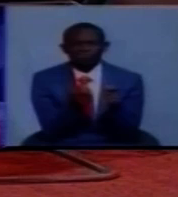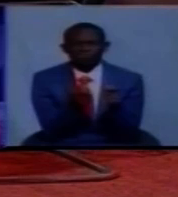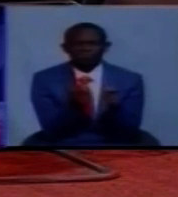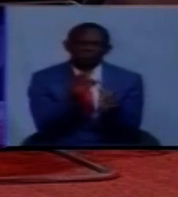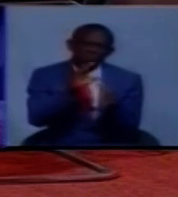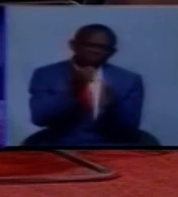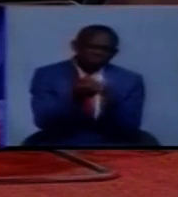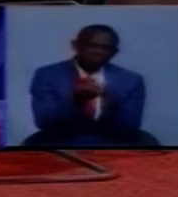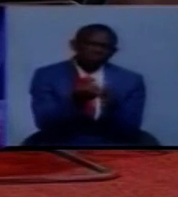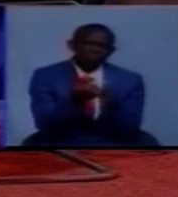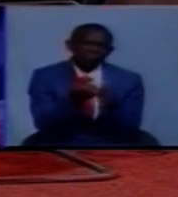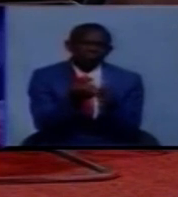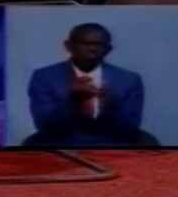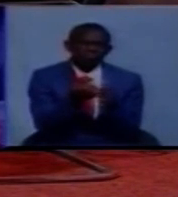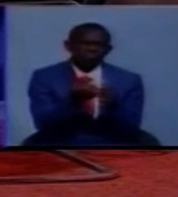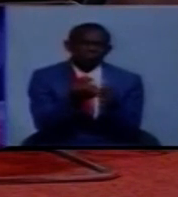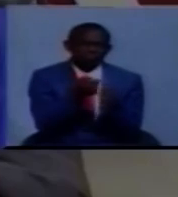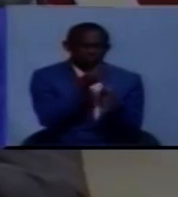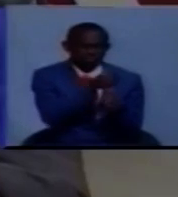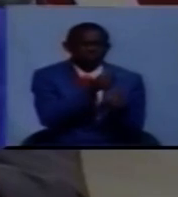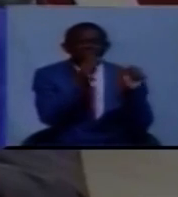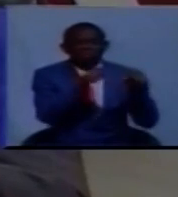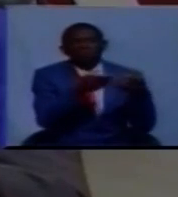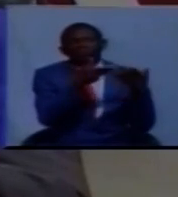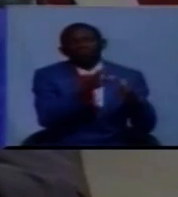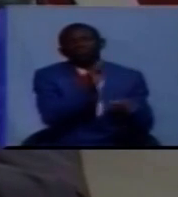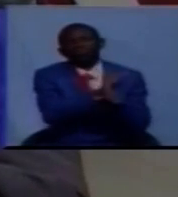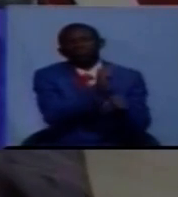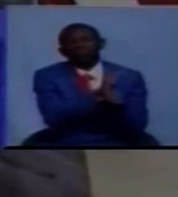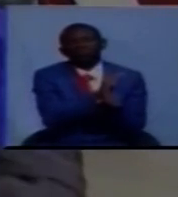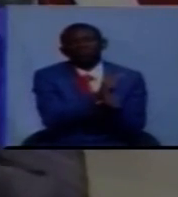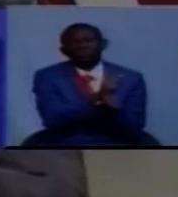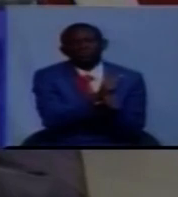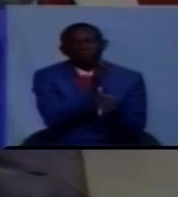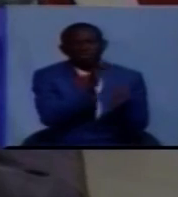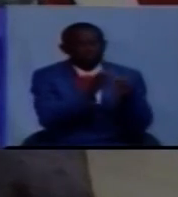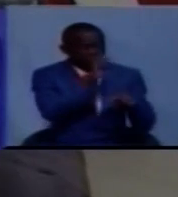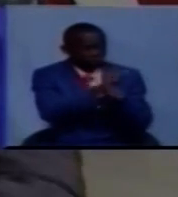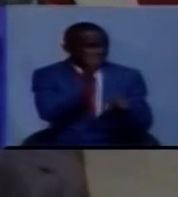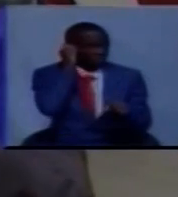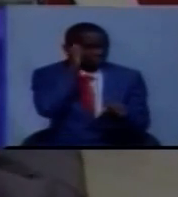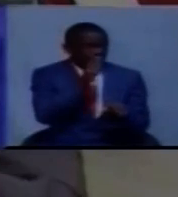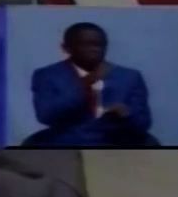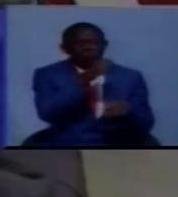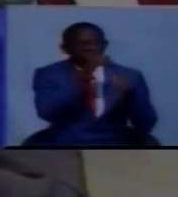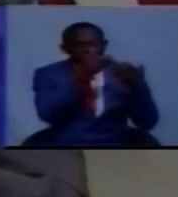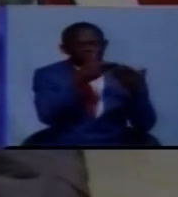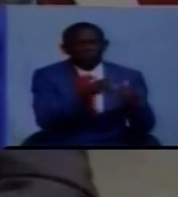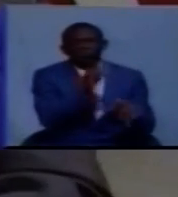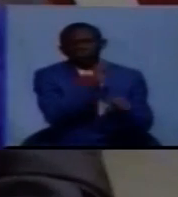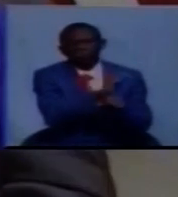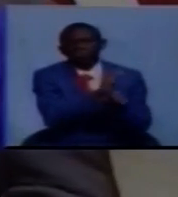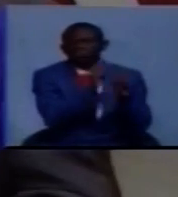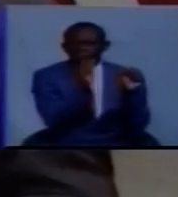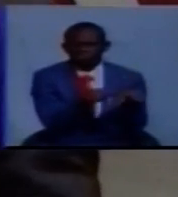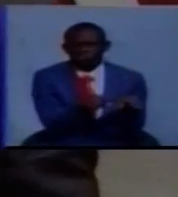factors, that is the only time you can be able to lose your employment, because it is a right. So we said, any employer, before